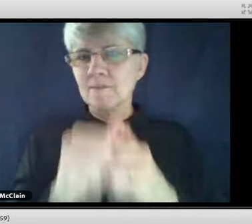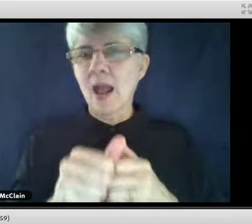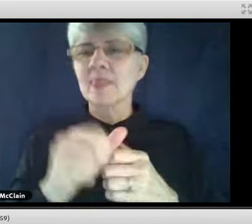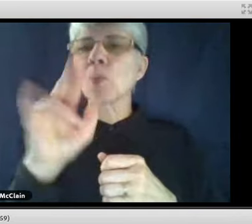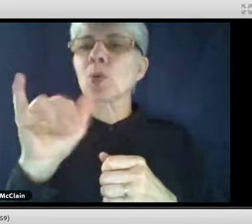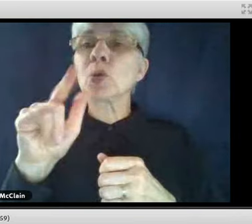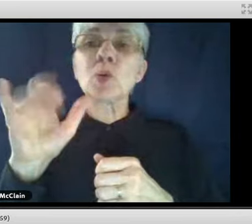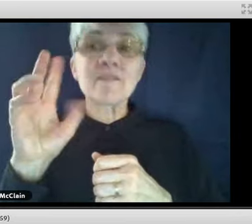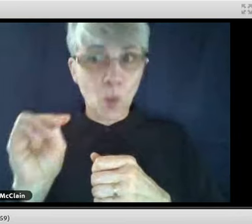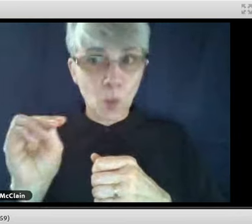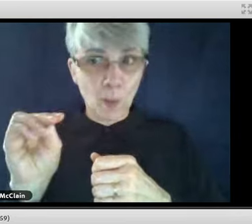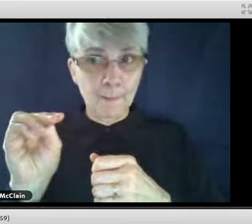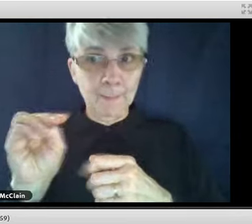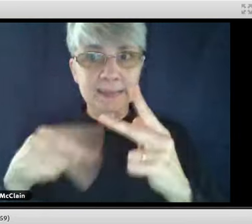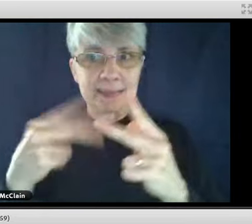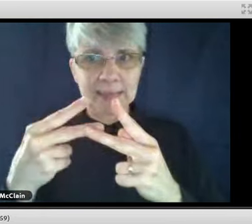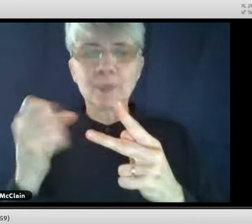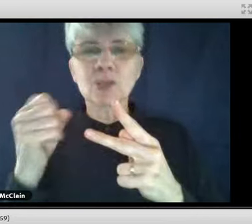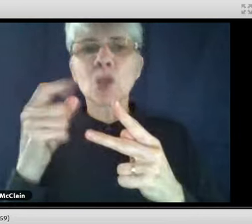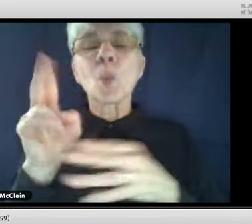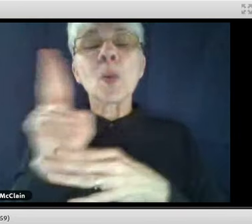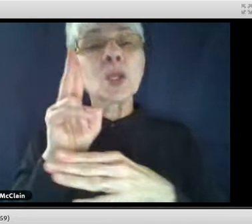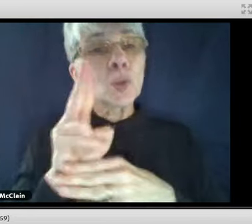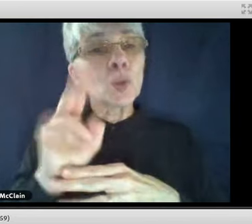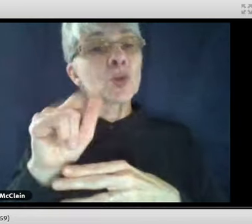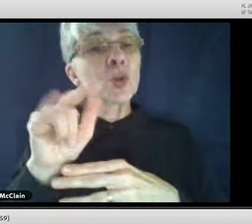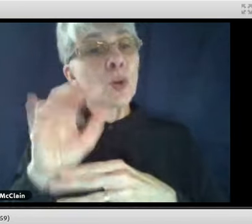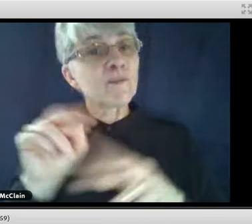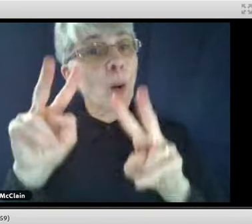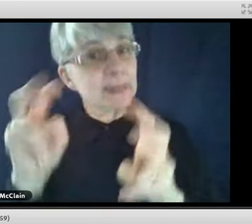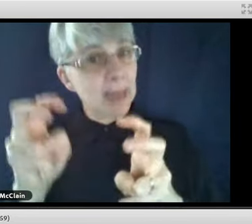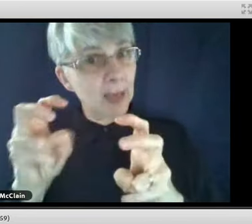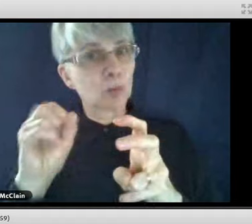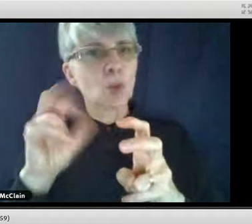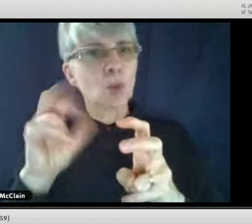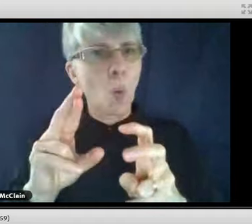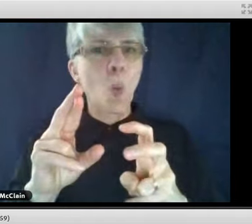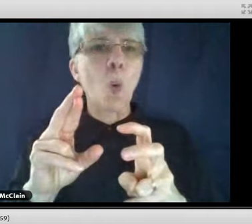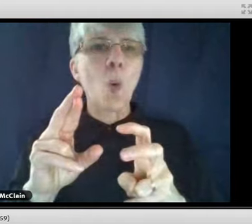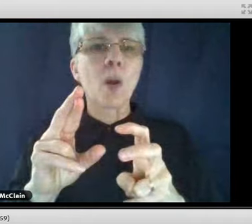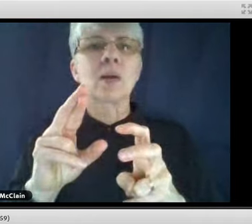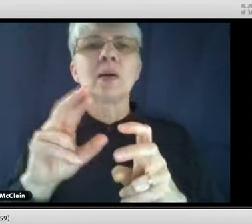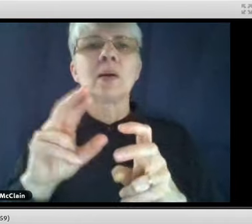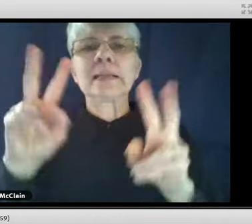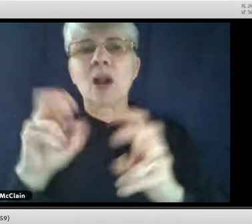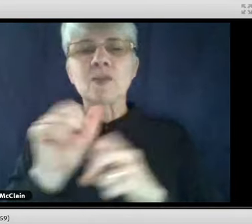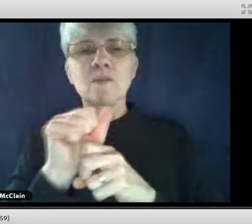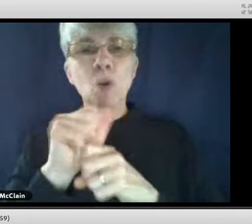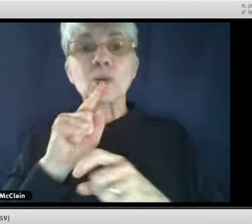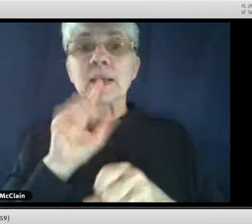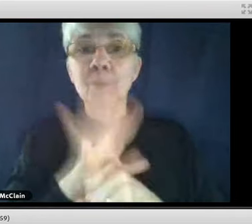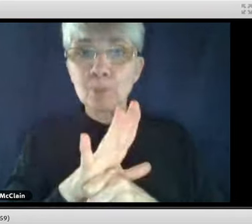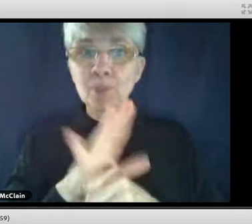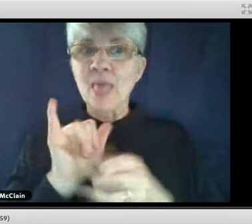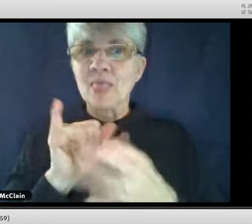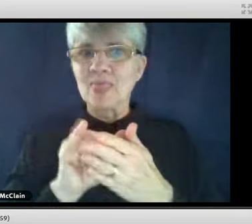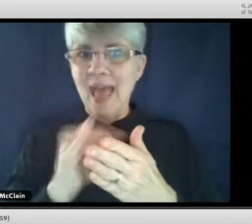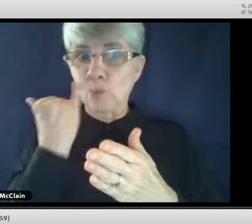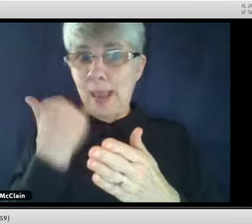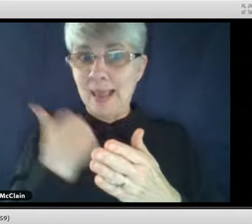titles, okay? So we would use uniform titles or preferred titles of works to ensure that if we have something that's